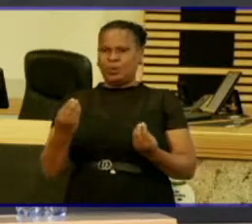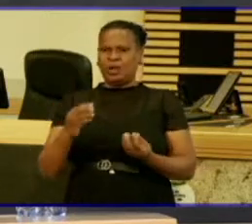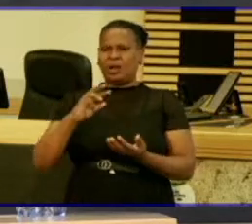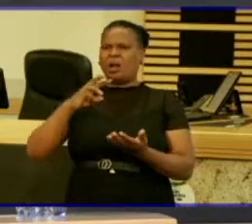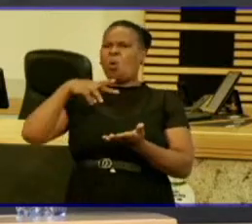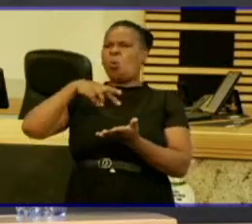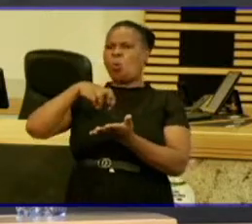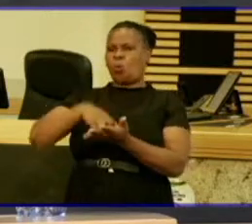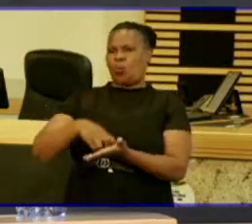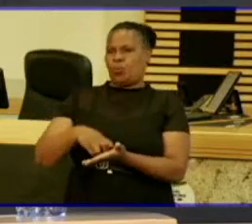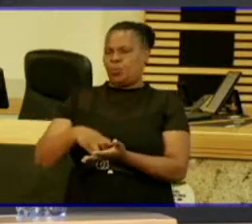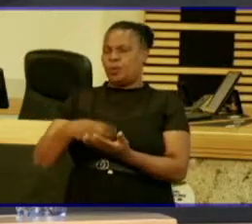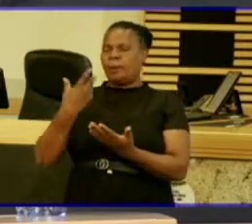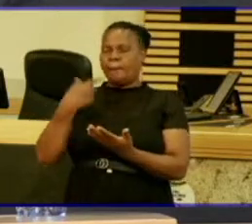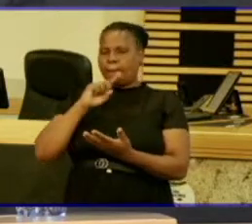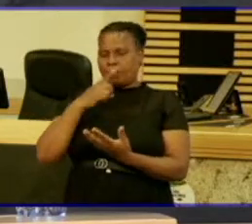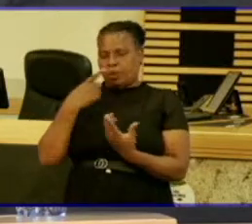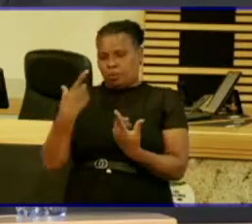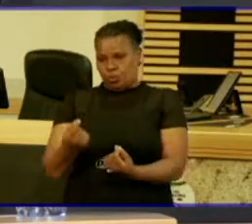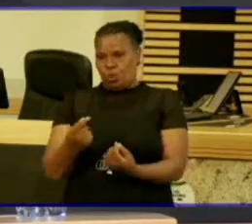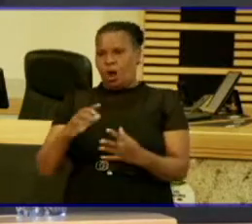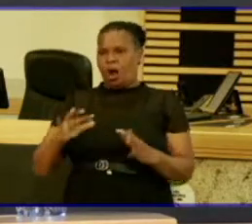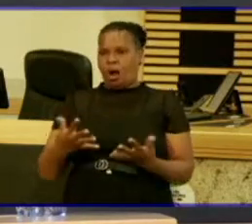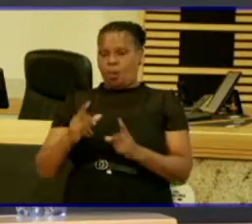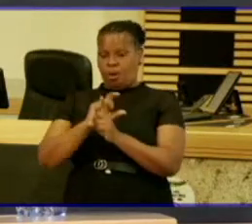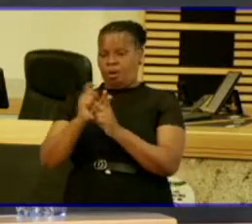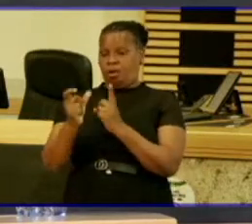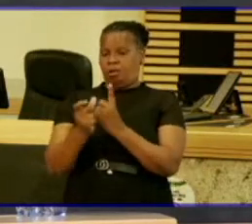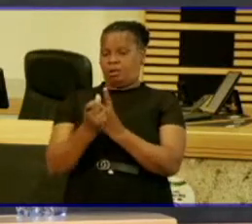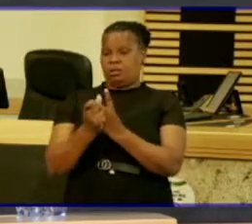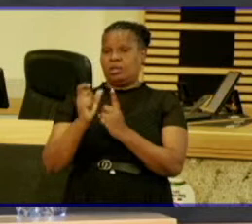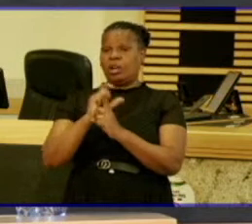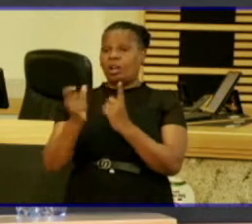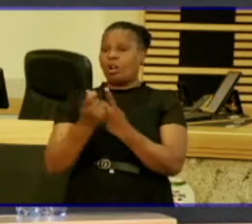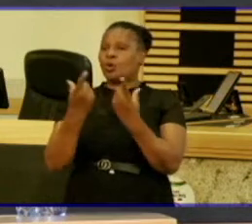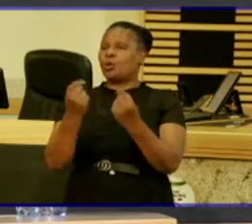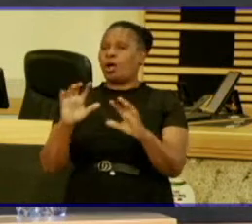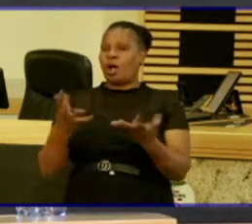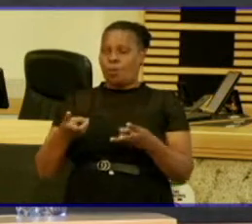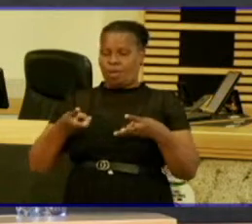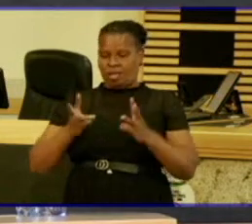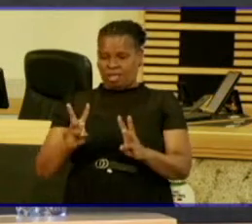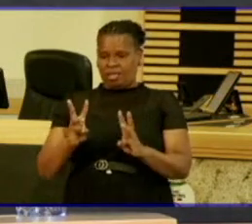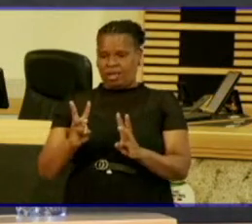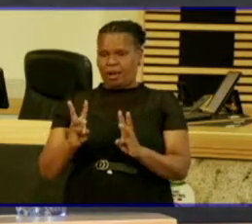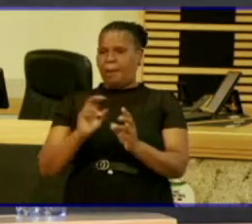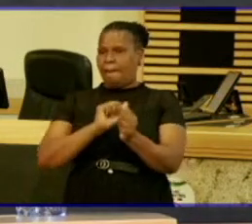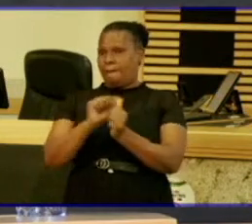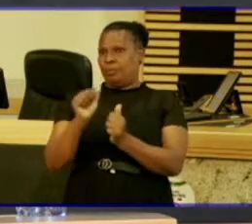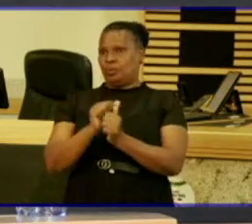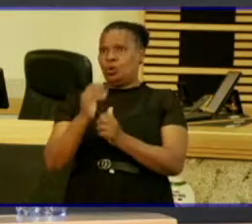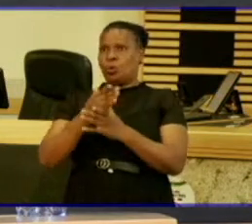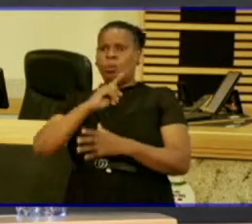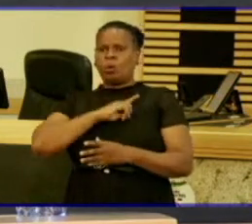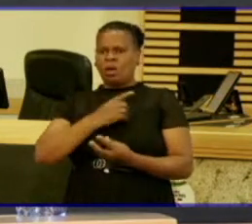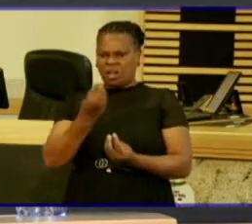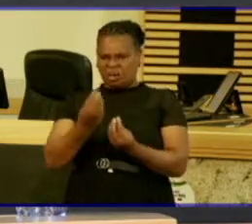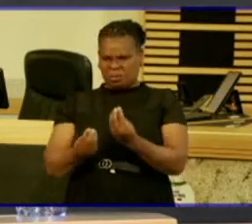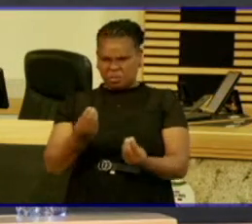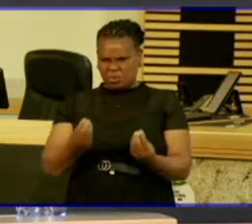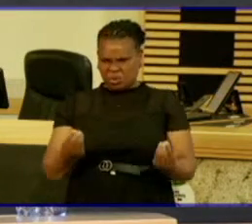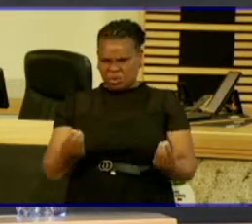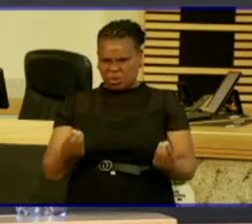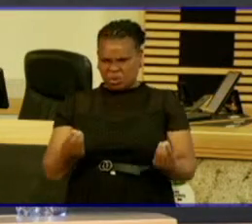nto, masilenze isiko lethu ngendlela enembeko nesidima, kodwa masingabi nabantwana abaswelekayo kuba kuthiwa